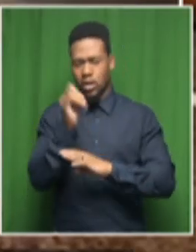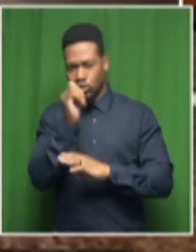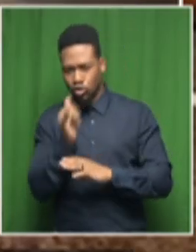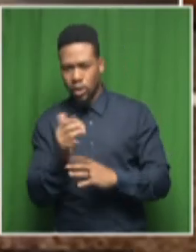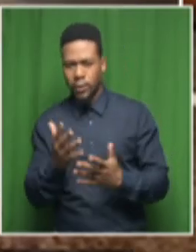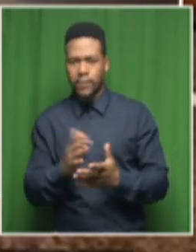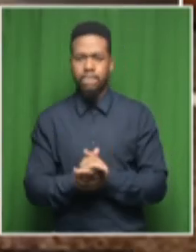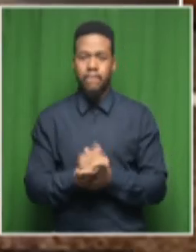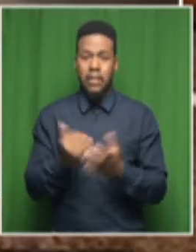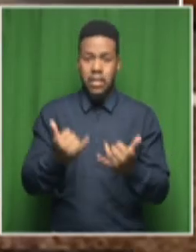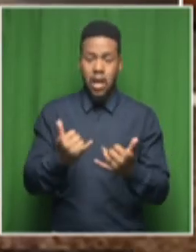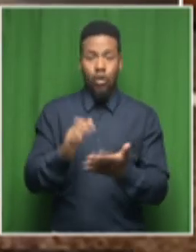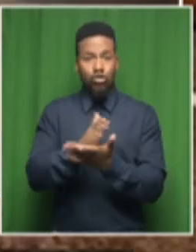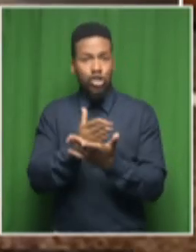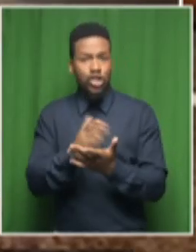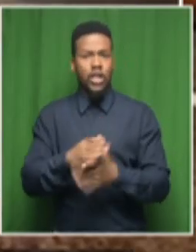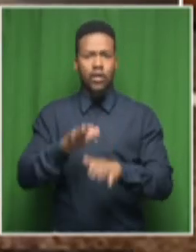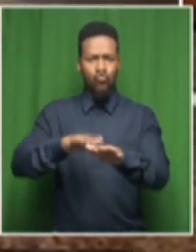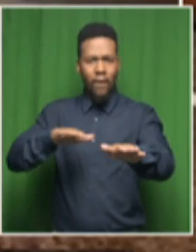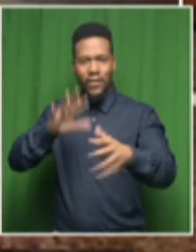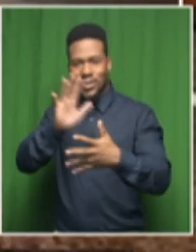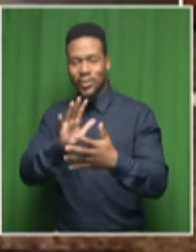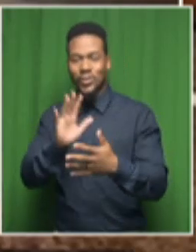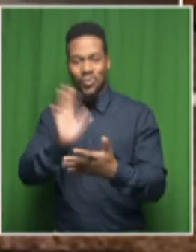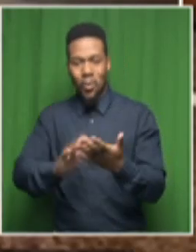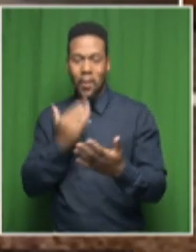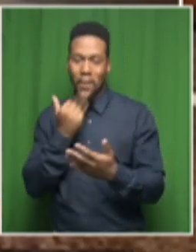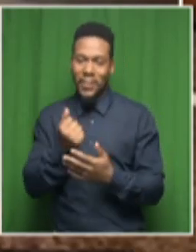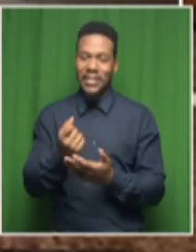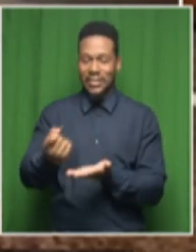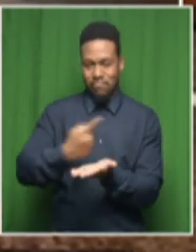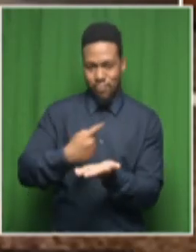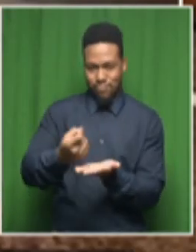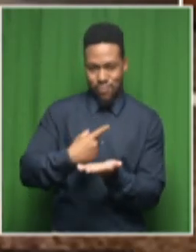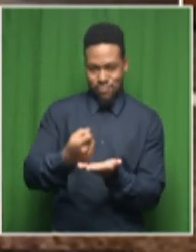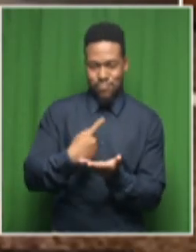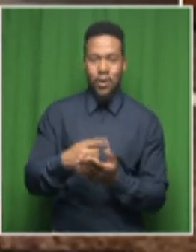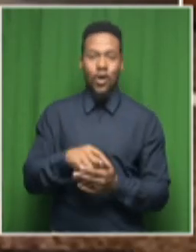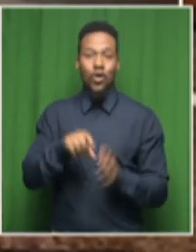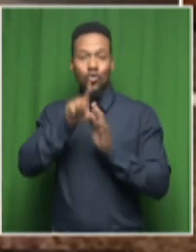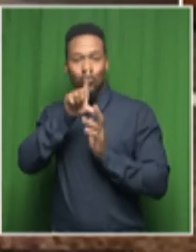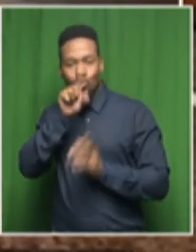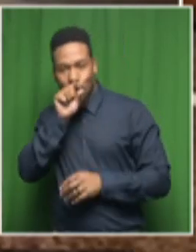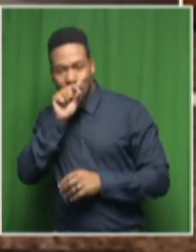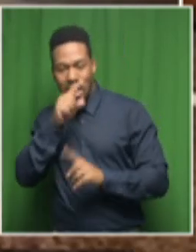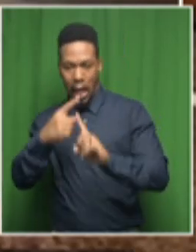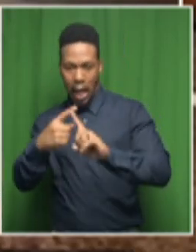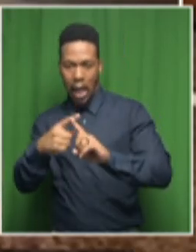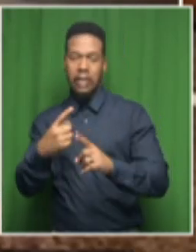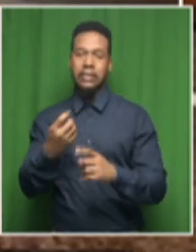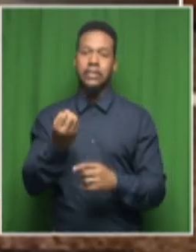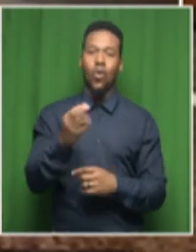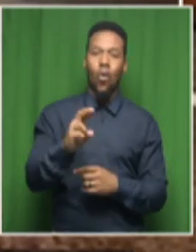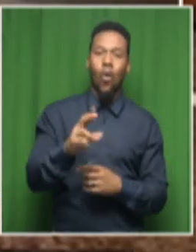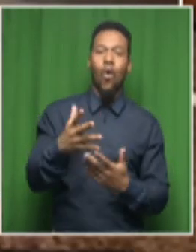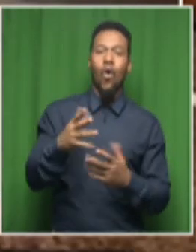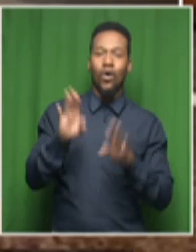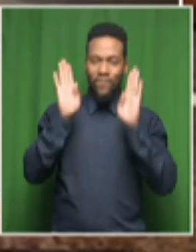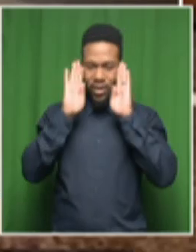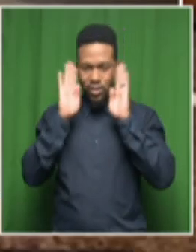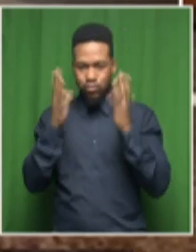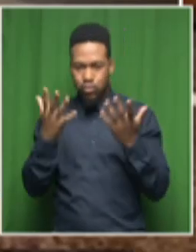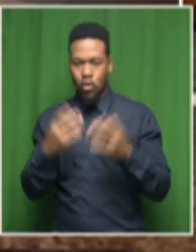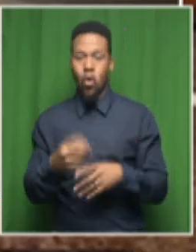And if you'd like to share your traffic stories with us as we get through today, and of course going forward, you can do that on Twitter or x.com@TrafficSA, or if you like